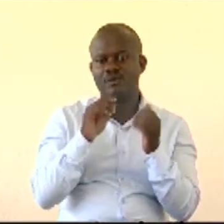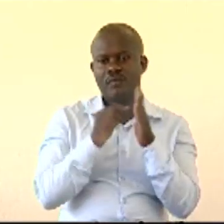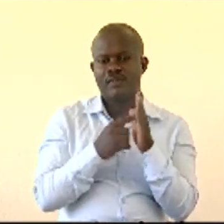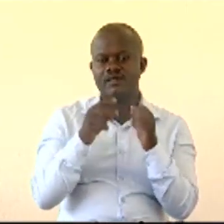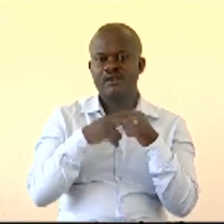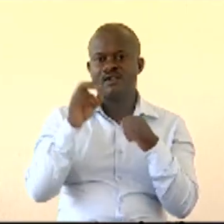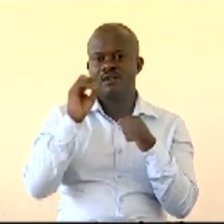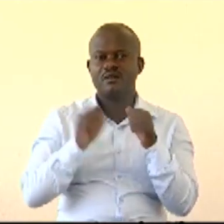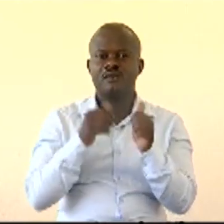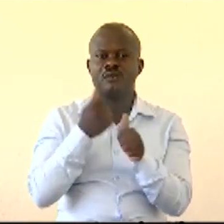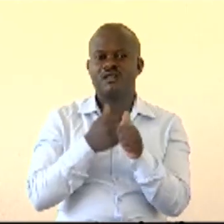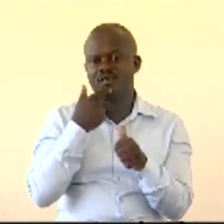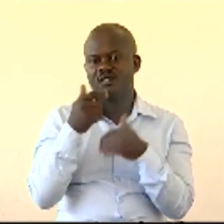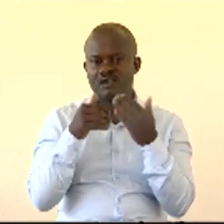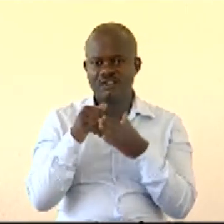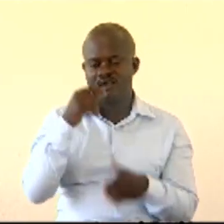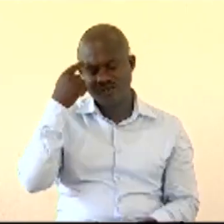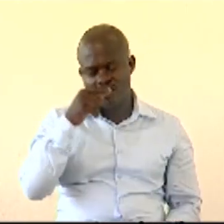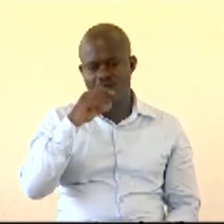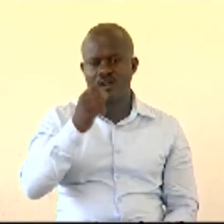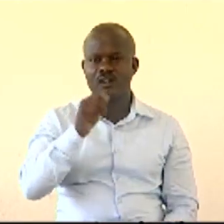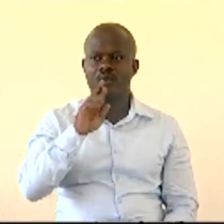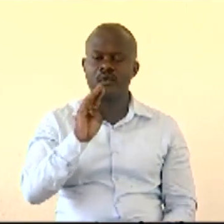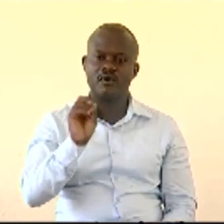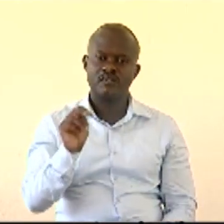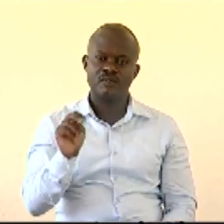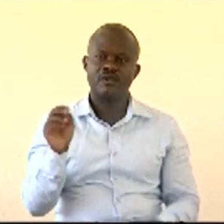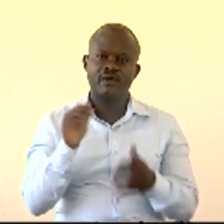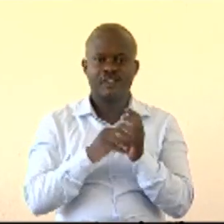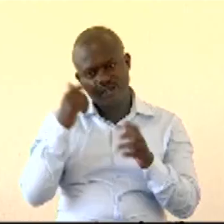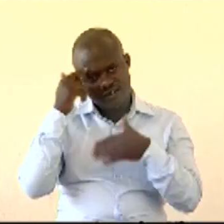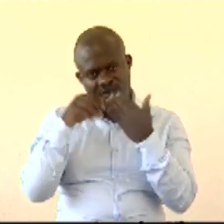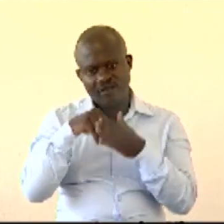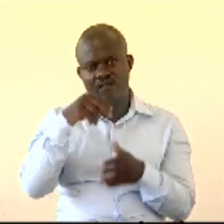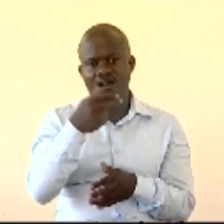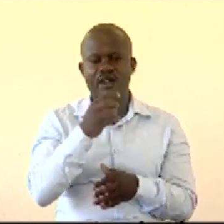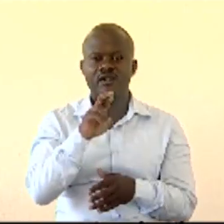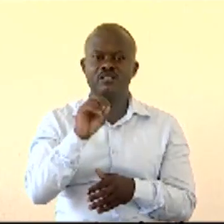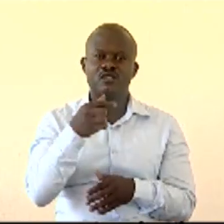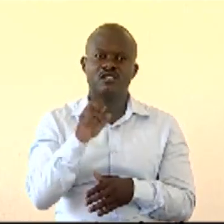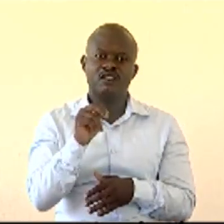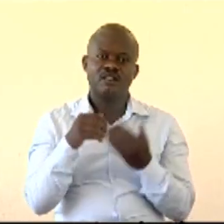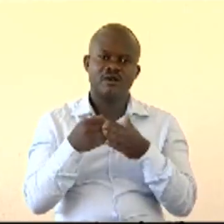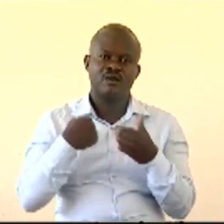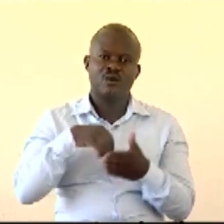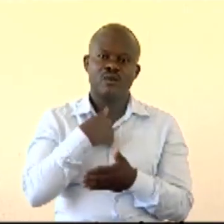85.7%, which is for carbon. And for hydrogen, we have